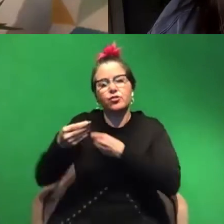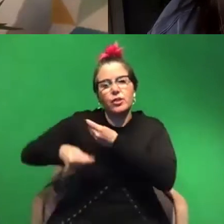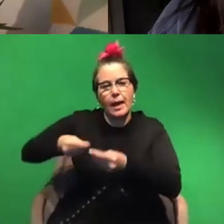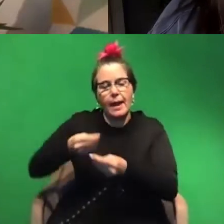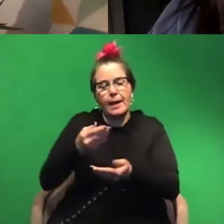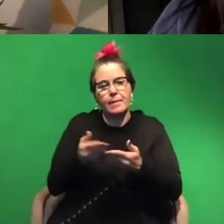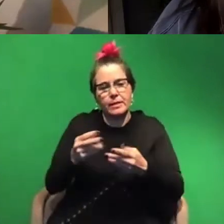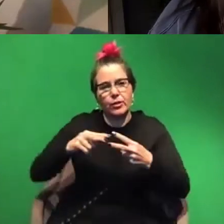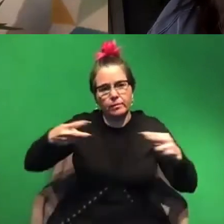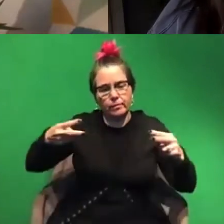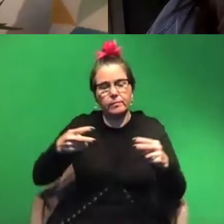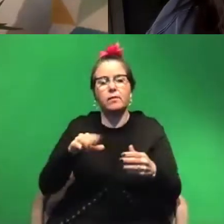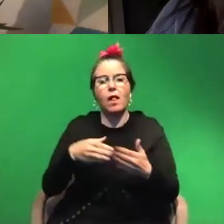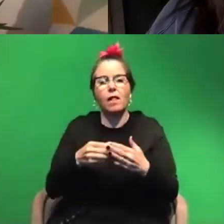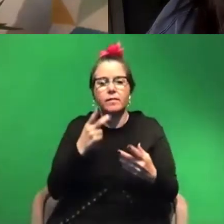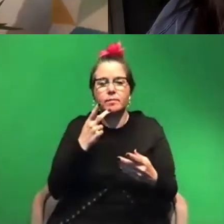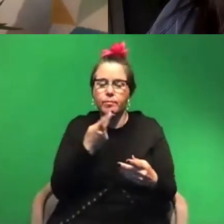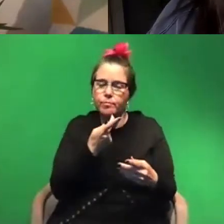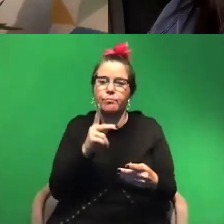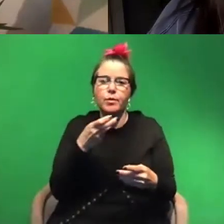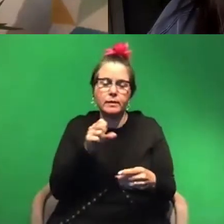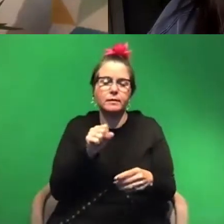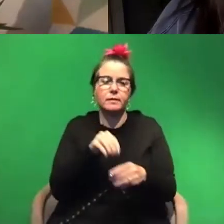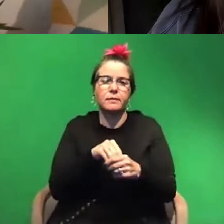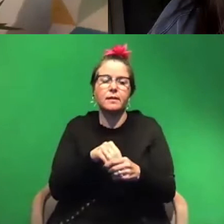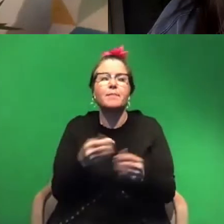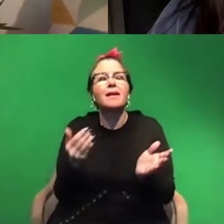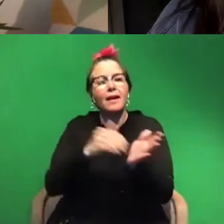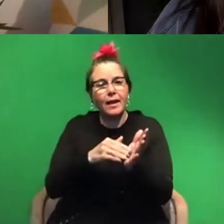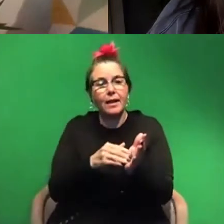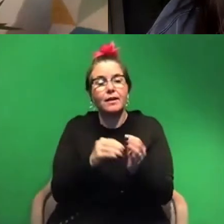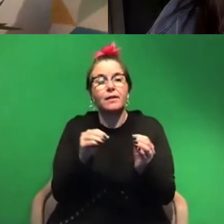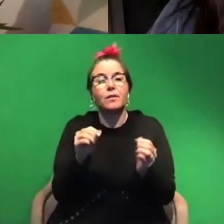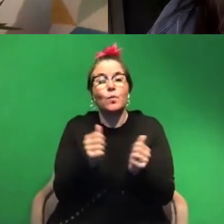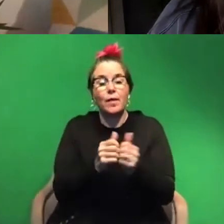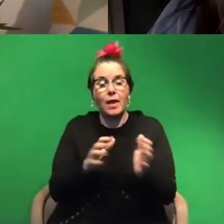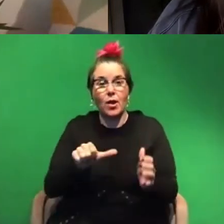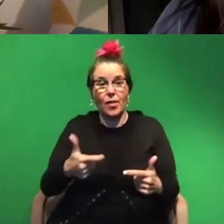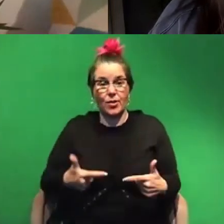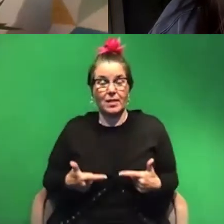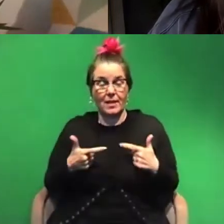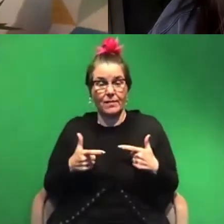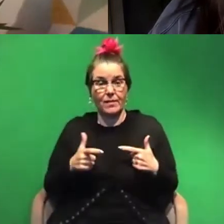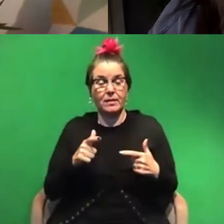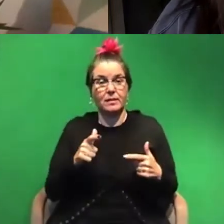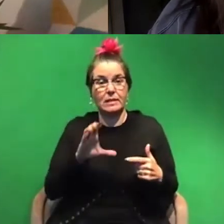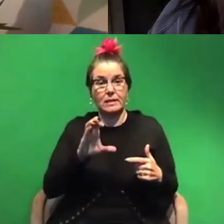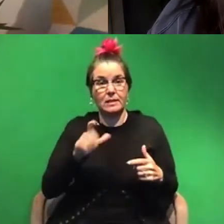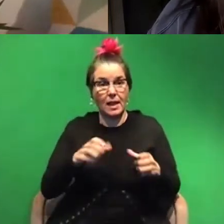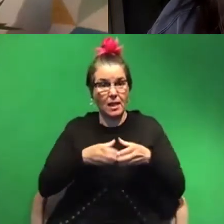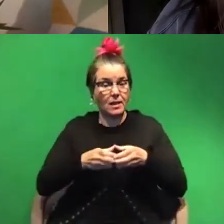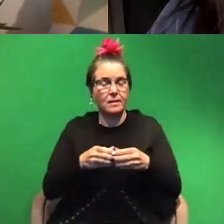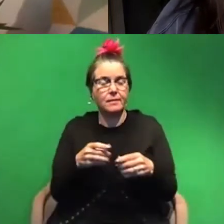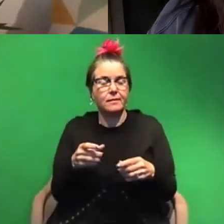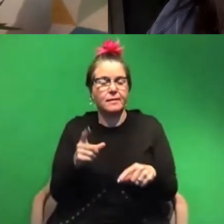encodes all its proteins. And but again, without another living cell, it cannot